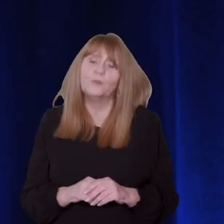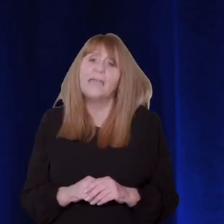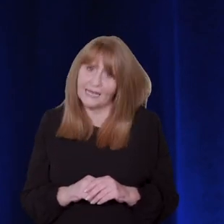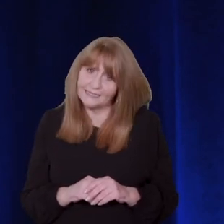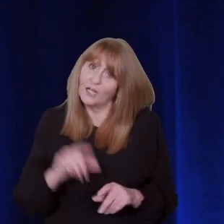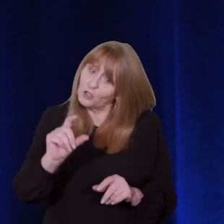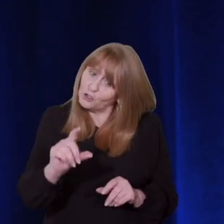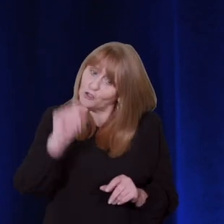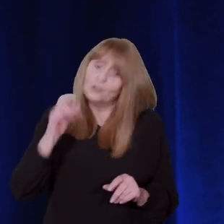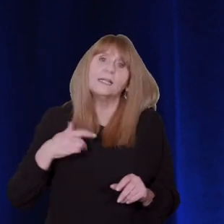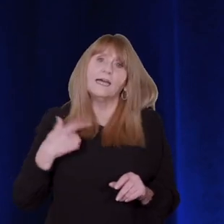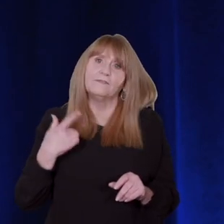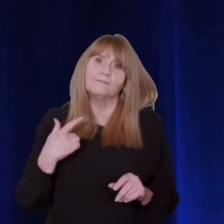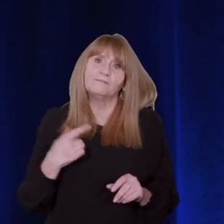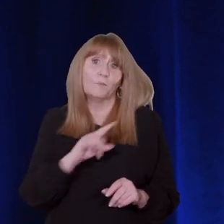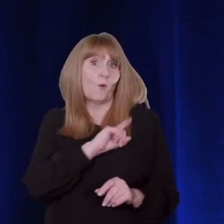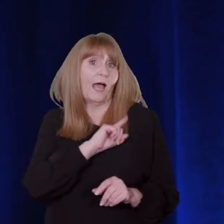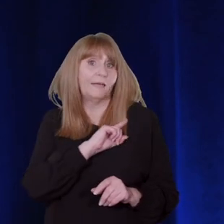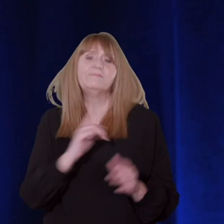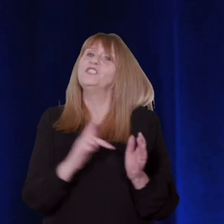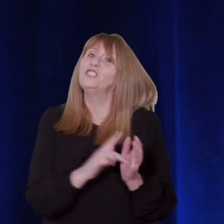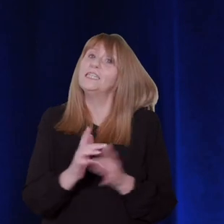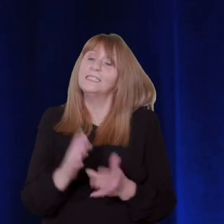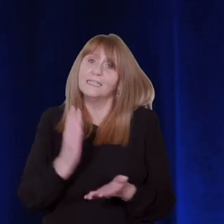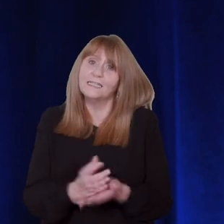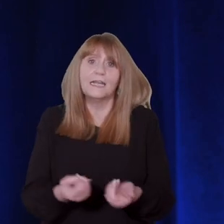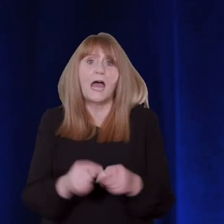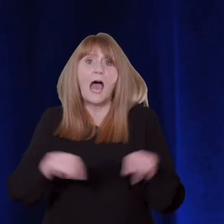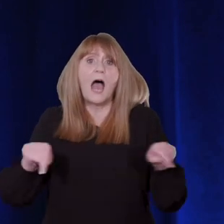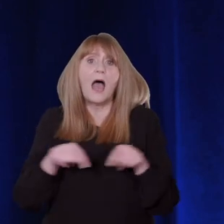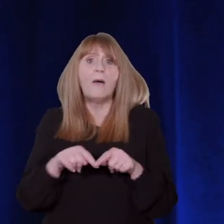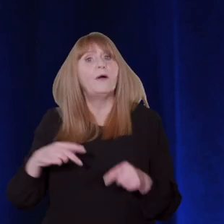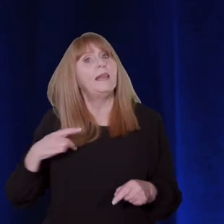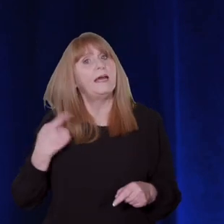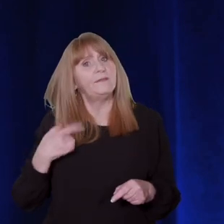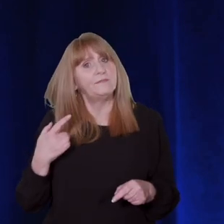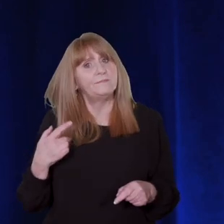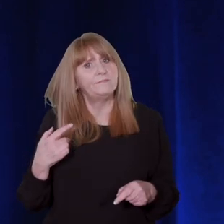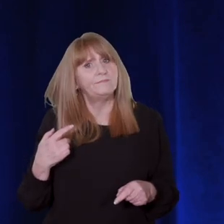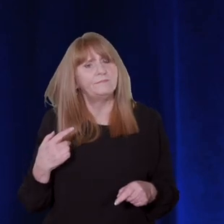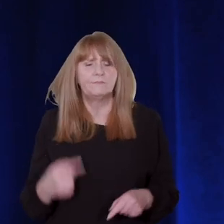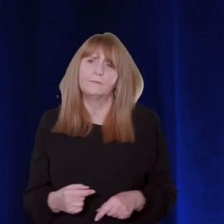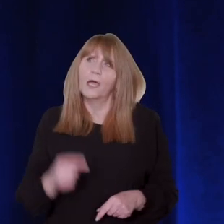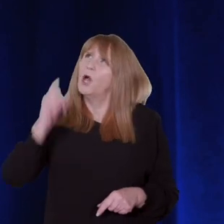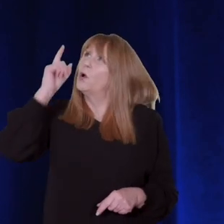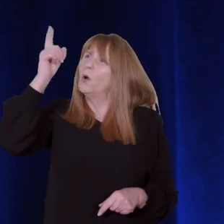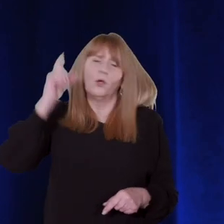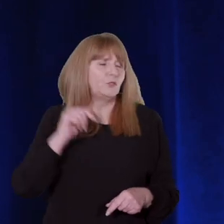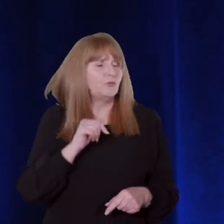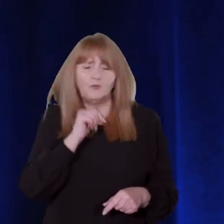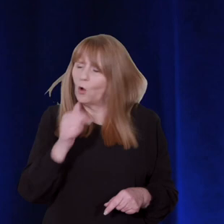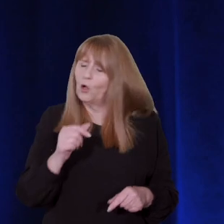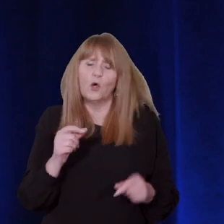Holy Spirit's been sent to be our helper. God doesn't call us to small things. He doesn't call us